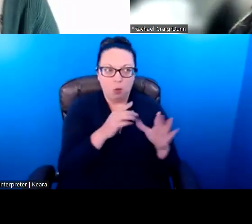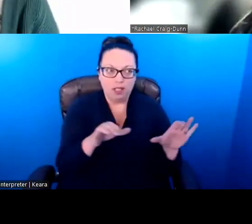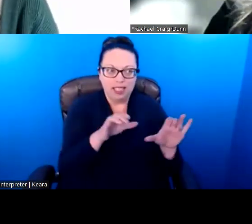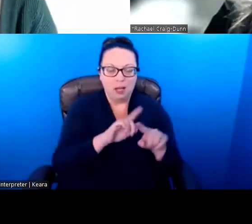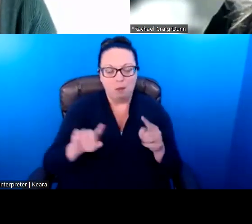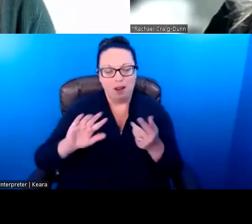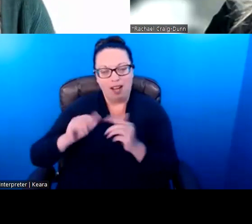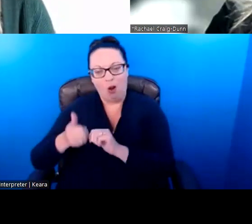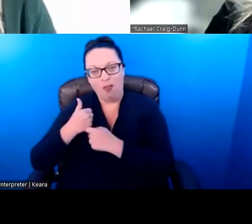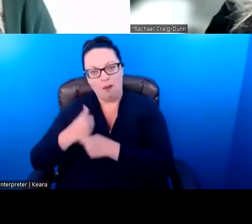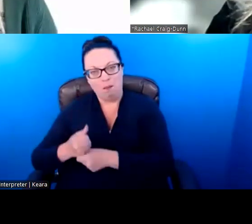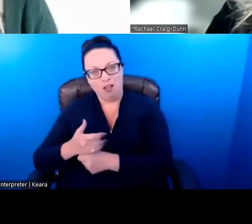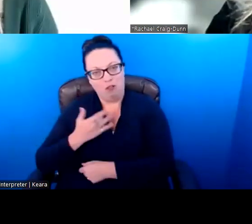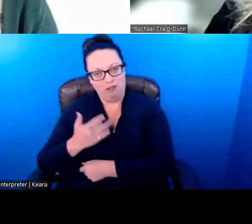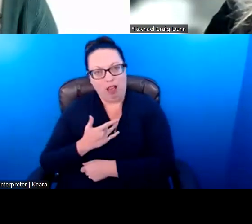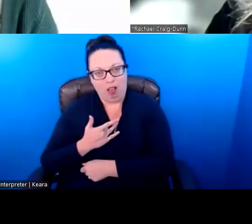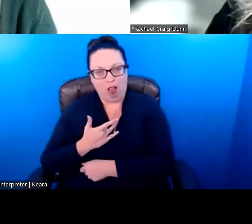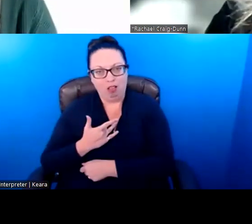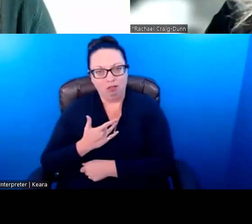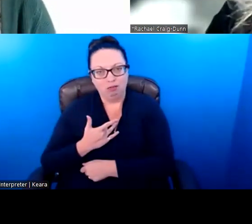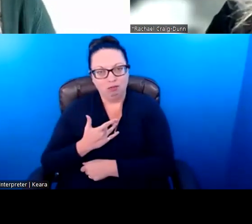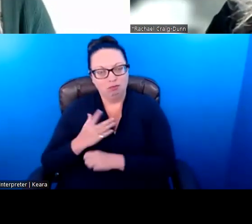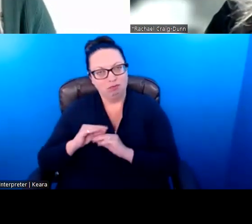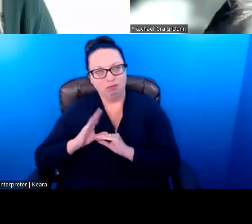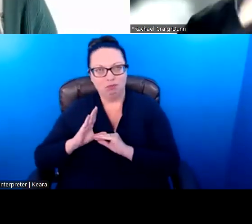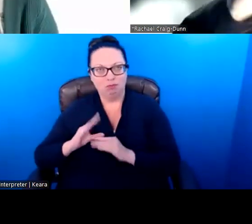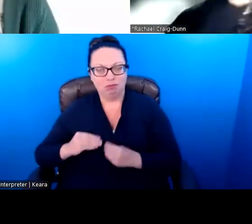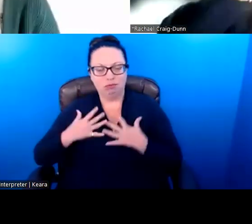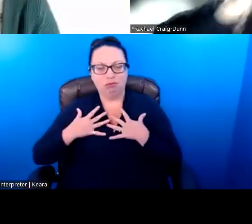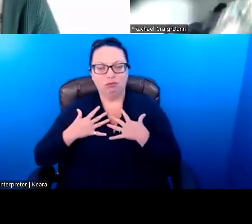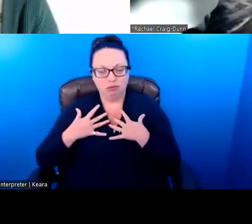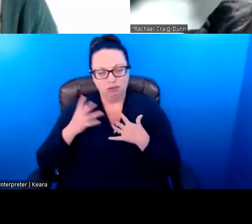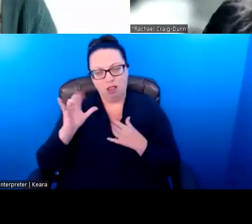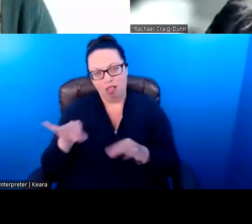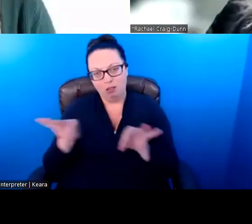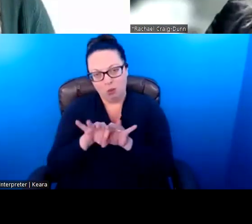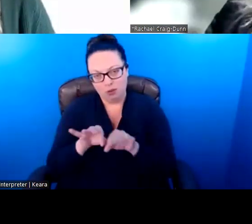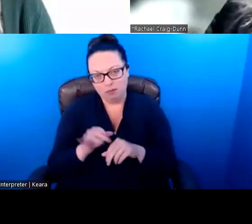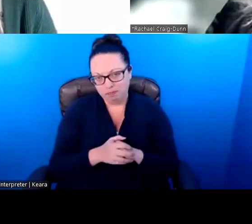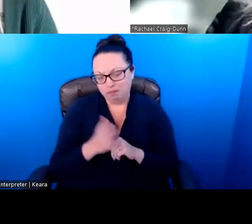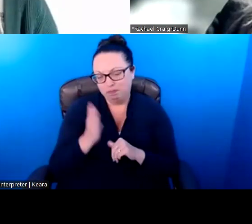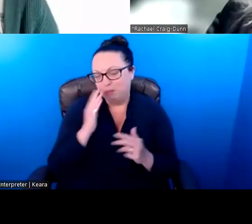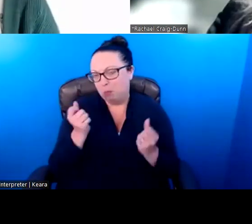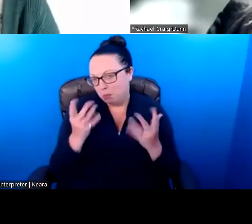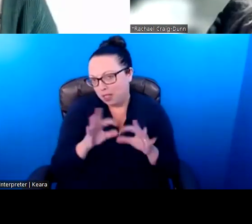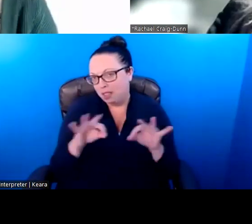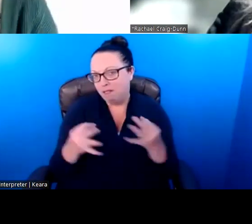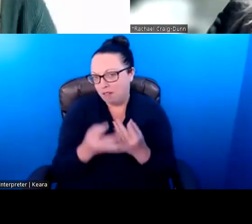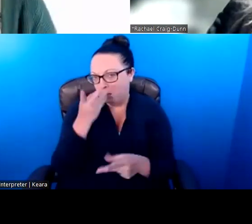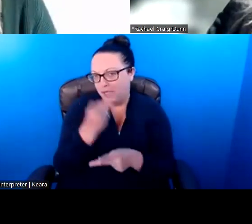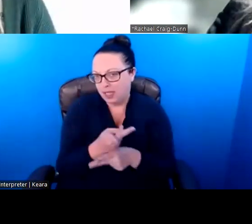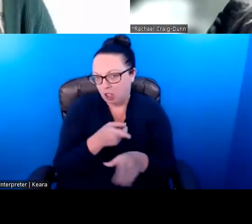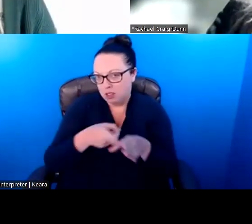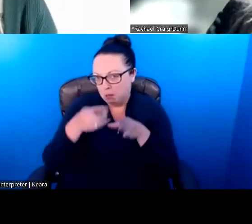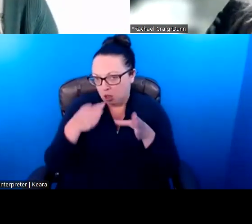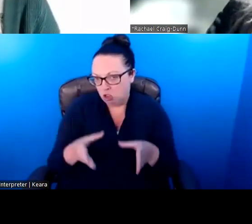you feel. Yeah. And that really seems to resonate there. And I know that a lot of the family peer specialists that we